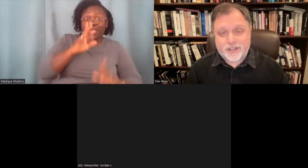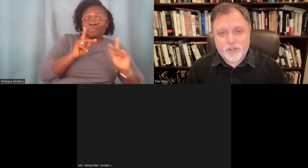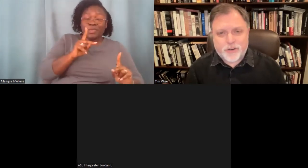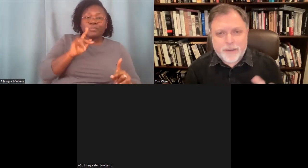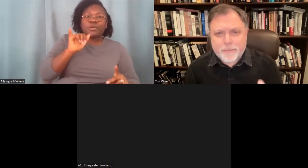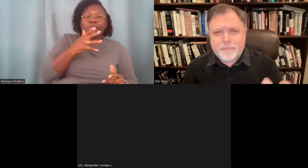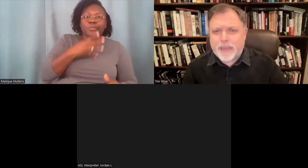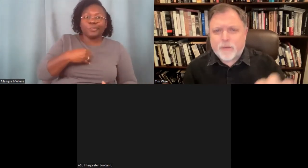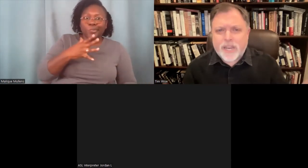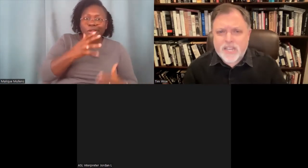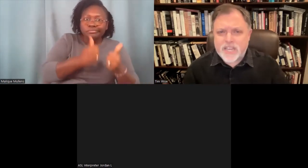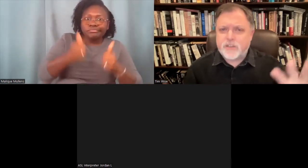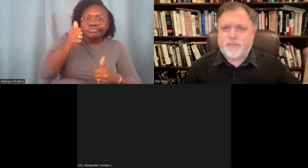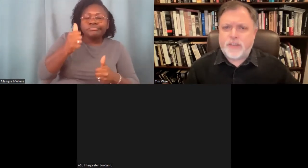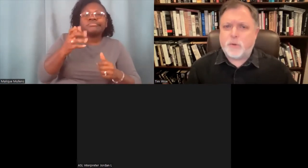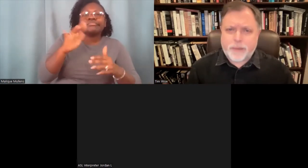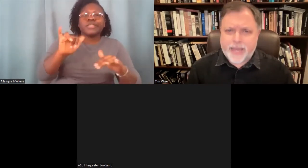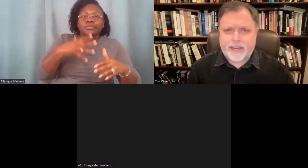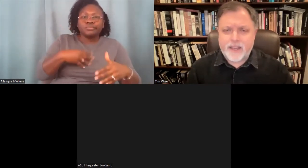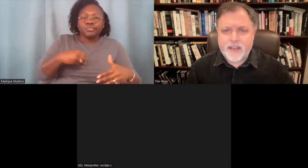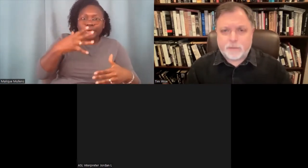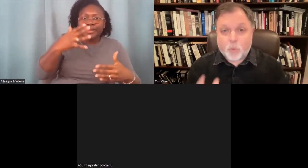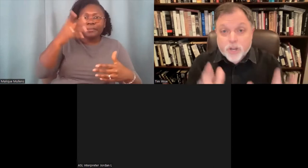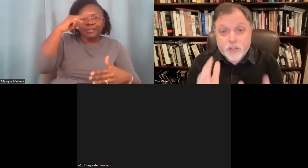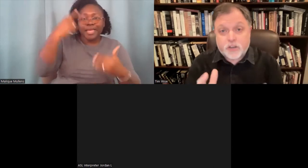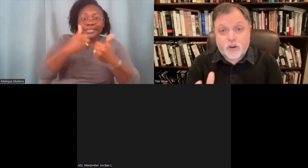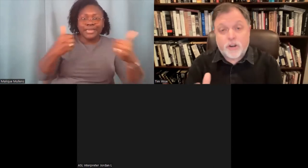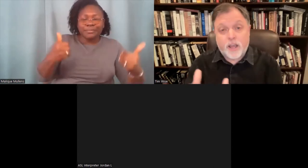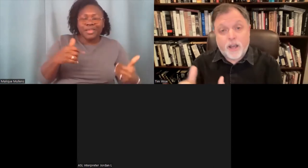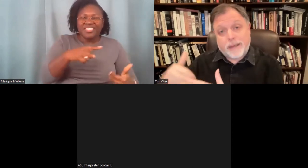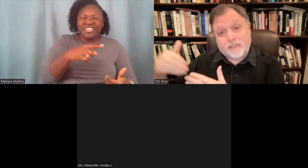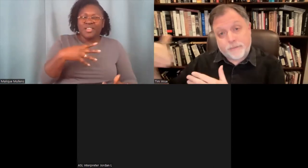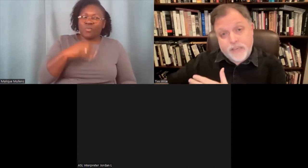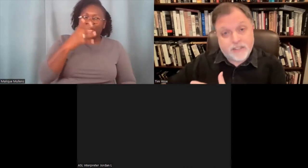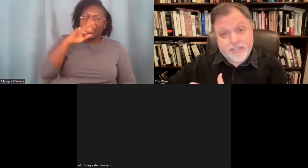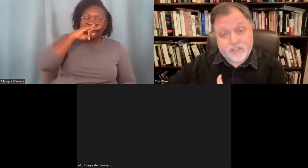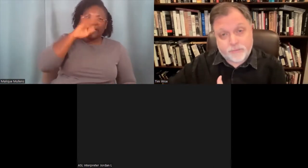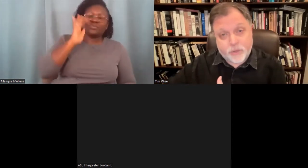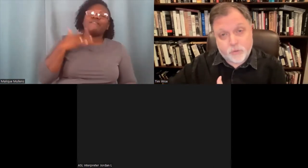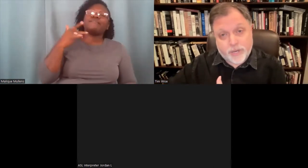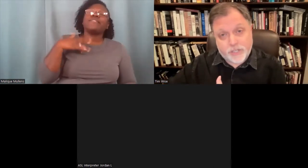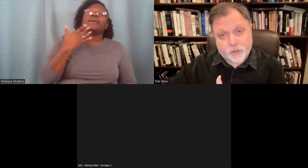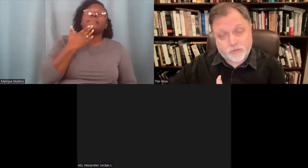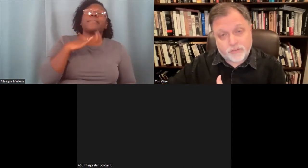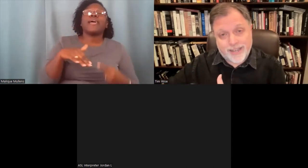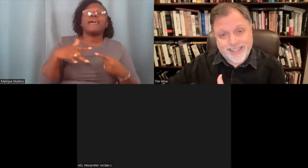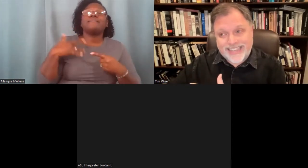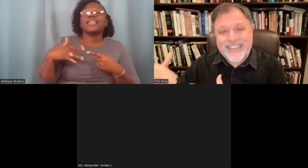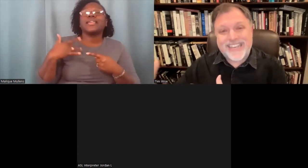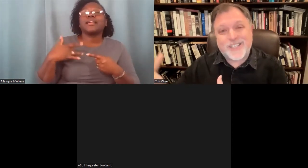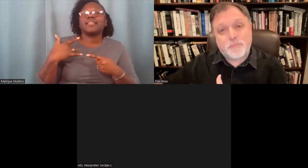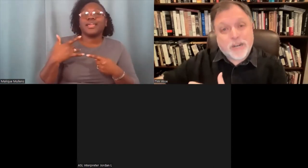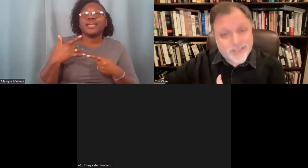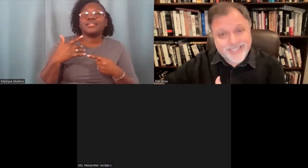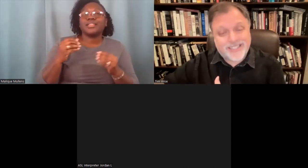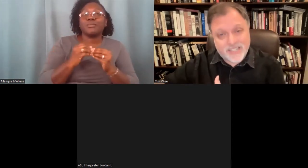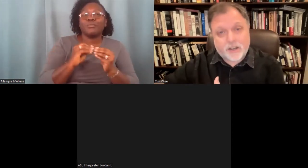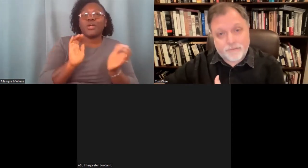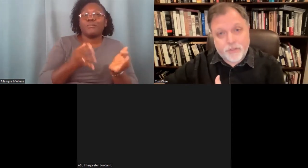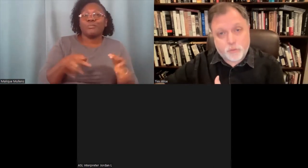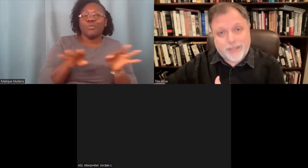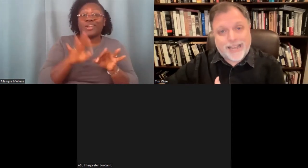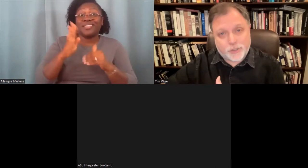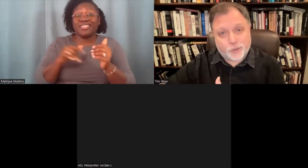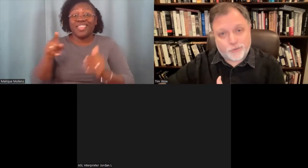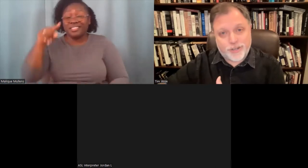in this country, and it might make white kids feel bad. They're more concerned about the feelings of those white children than the experiences